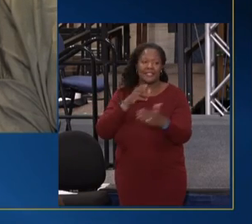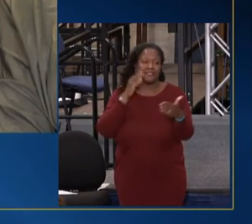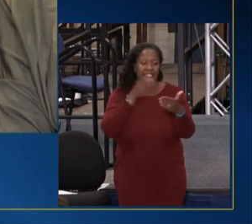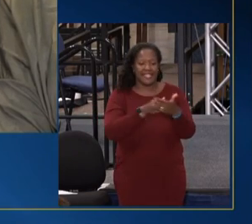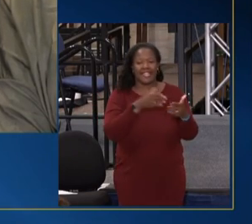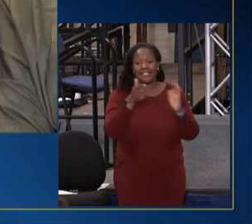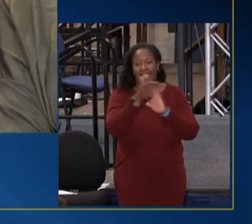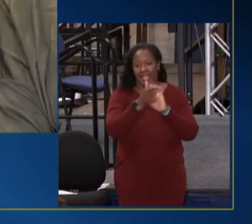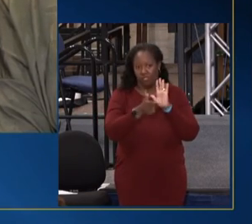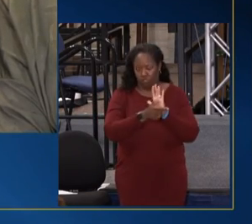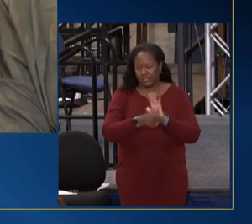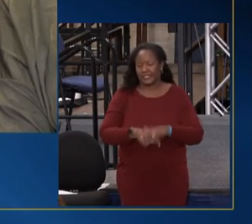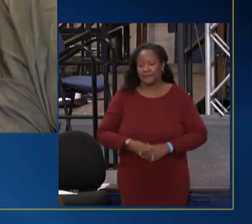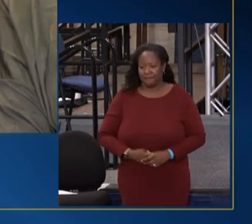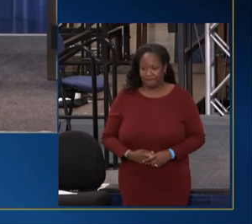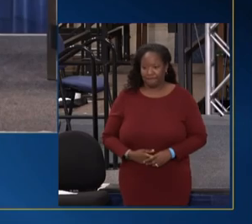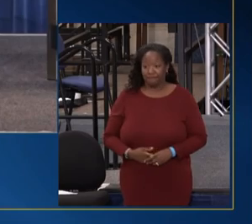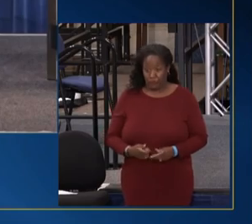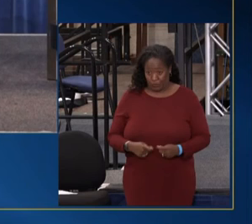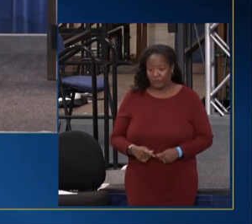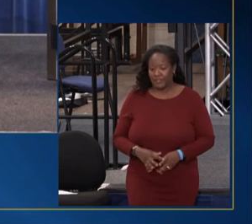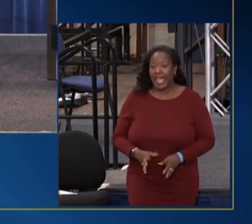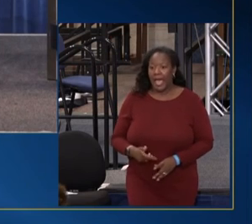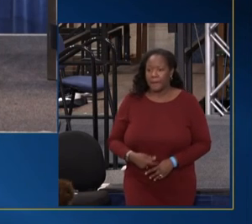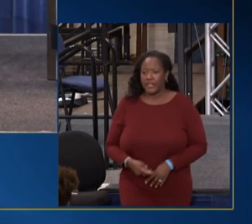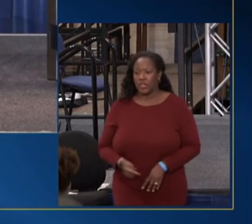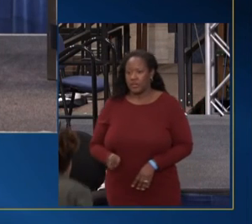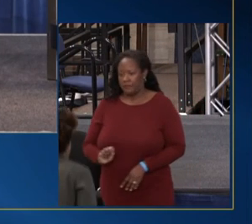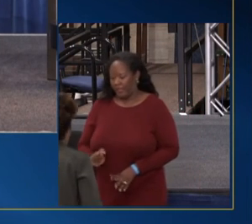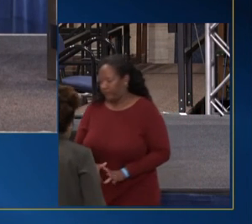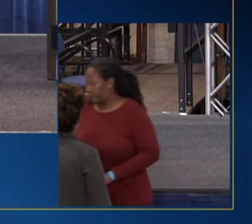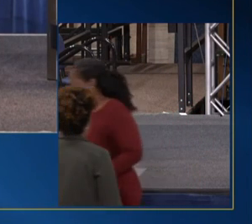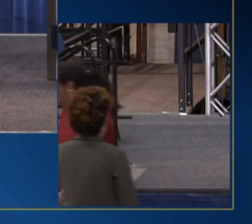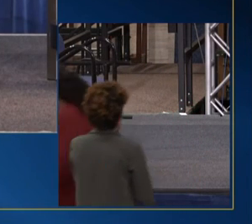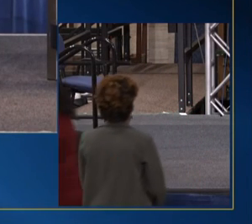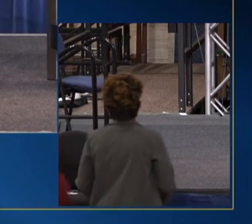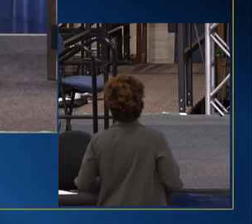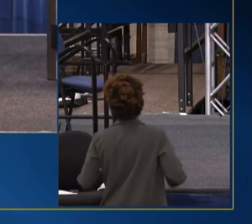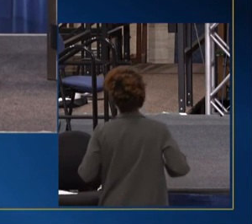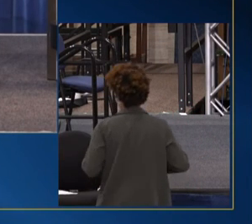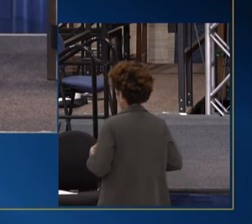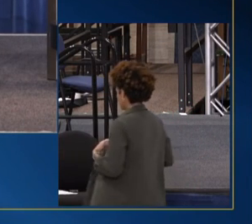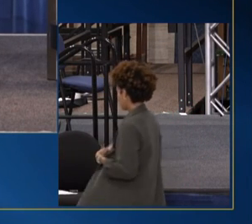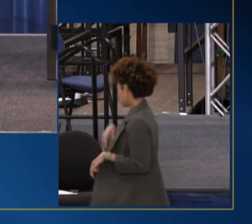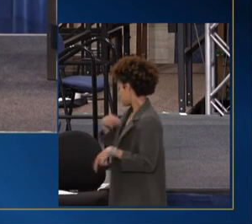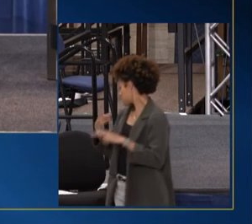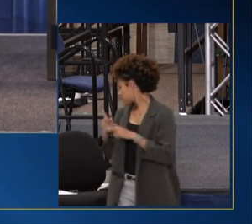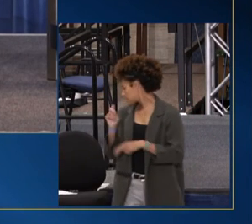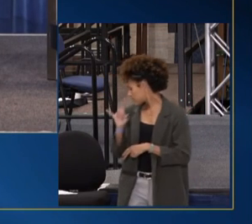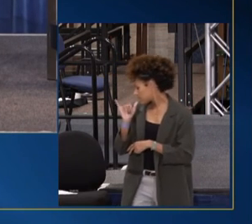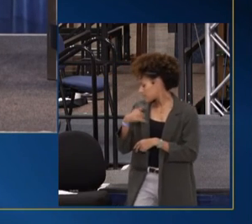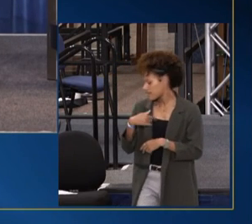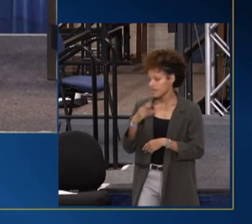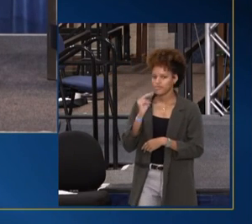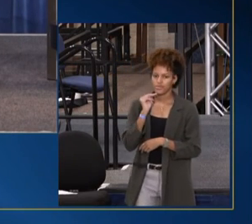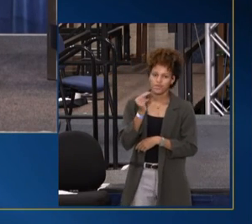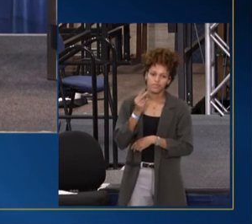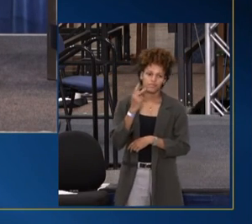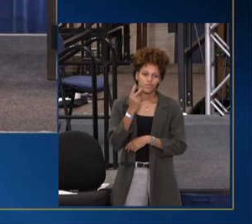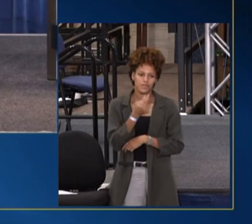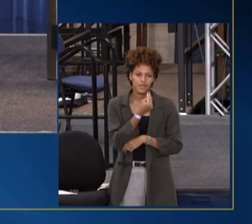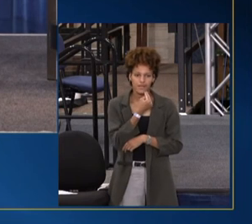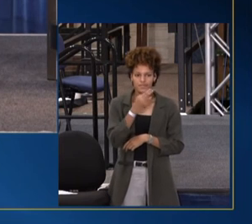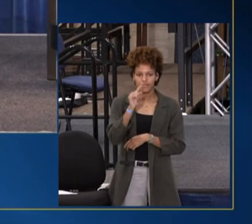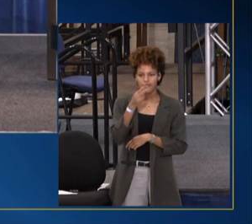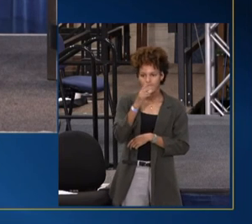laws. And Kelly? My name is Kelly Blair. My pronouns are they and them. I am